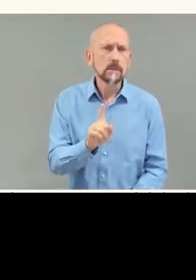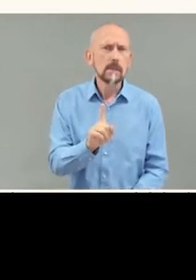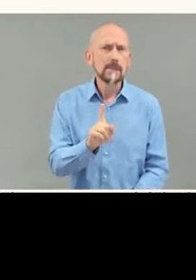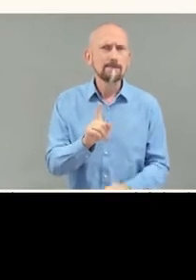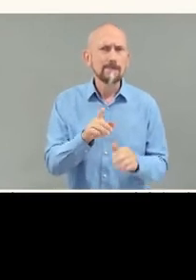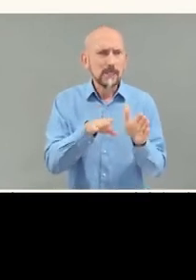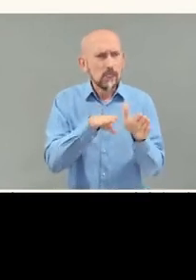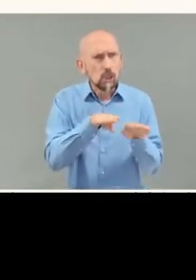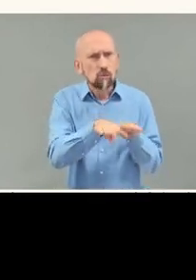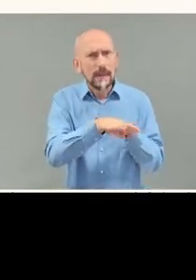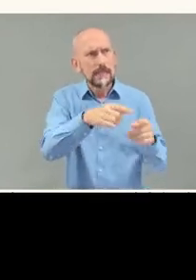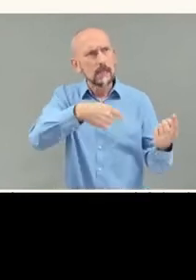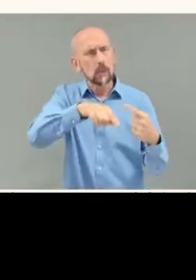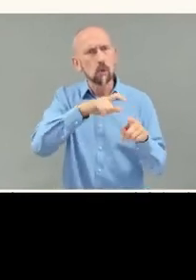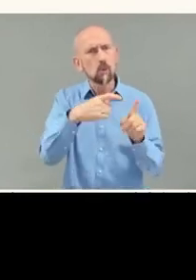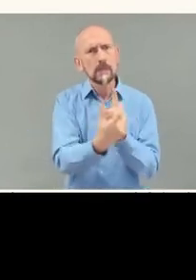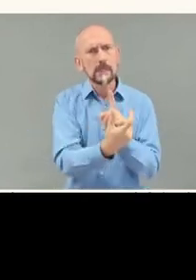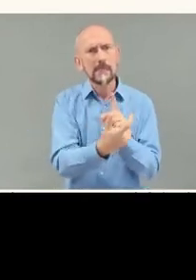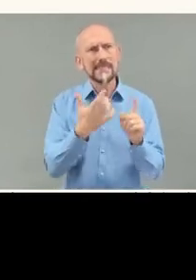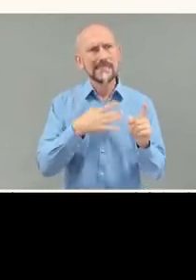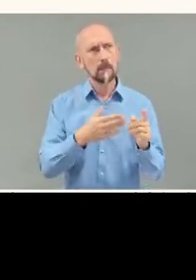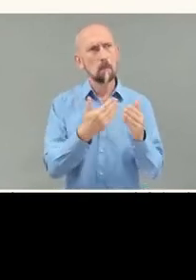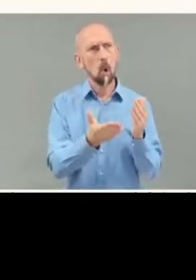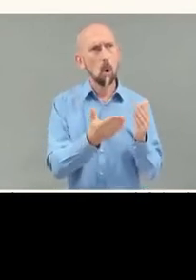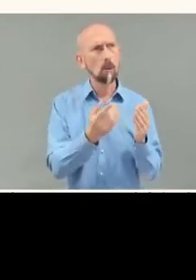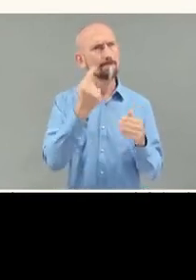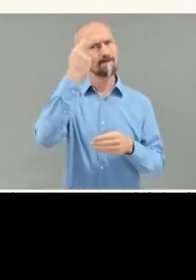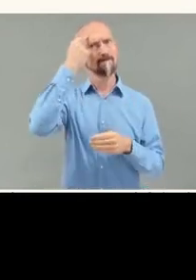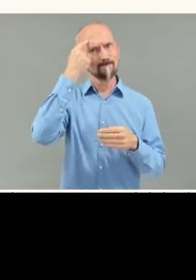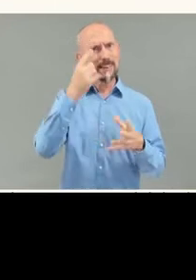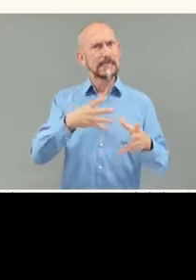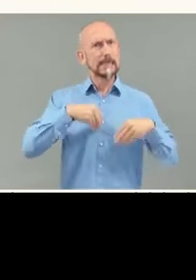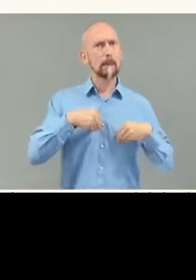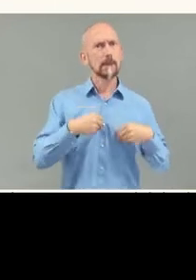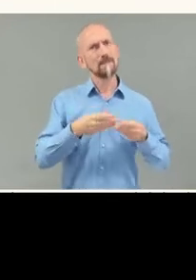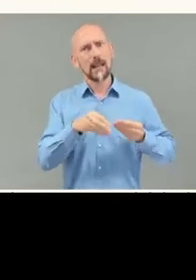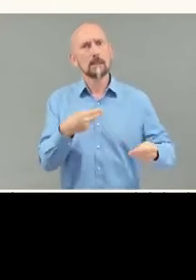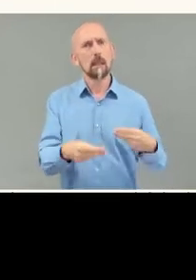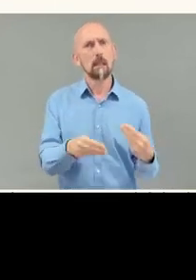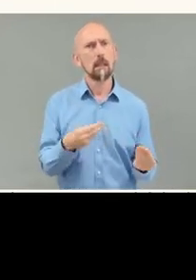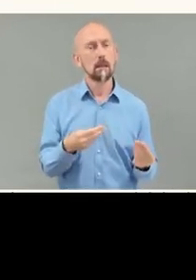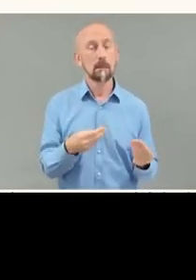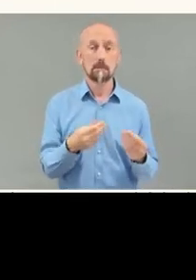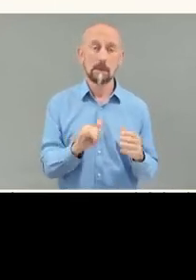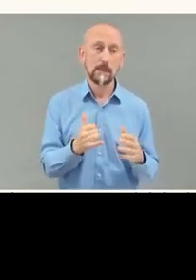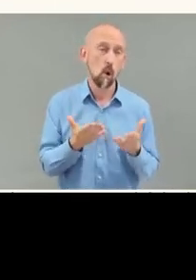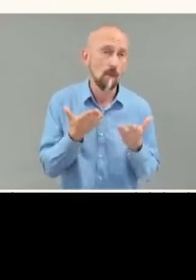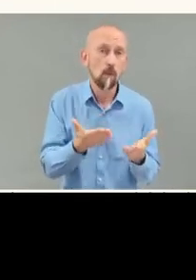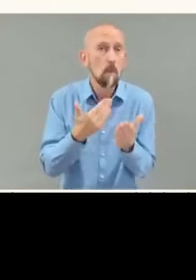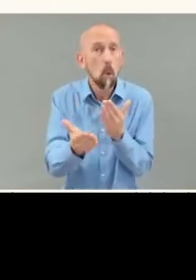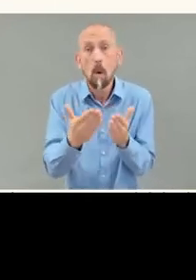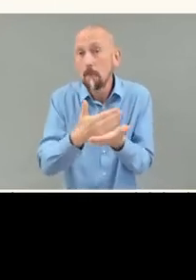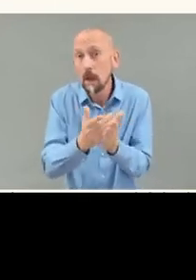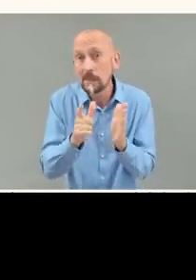community there needs to be a lot more acceptance of being more flexible in terms of maybe offering more part-time